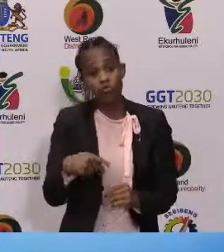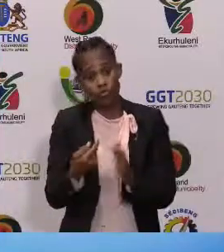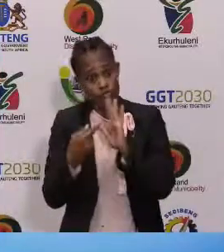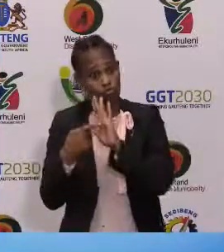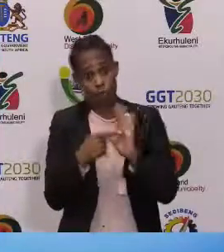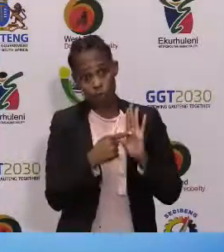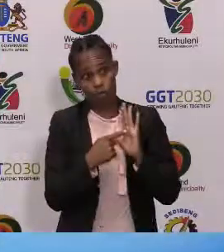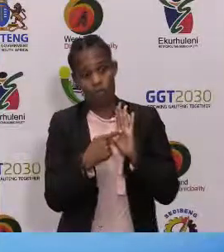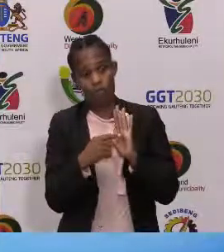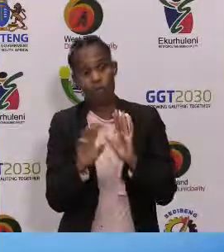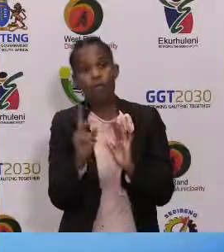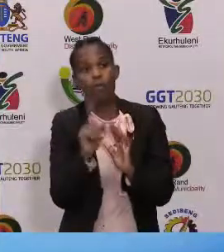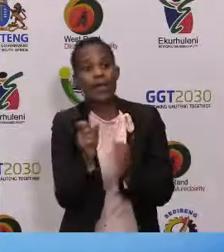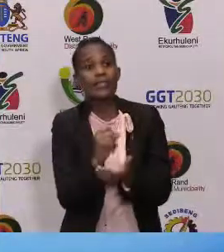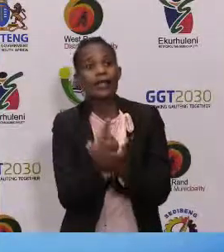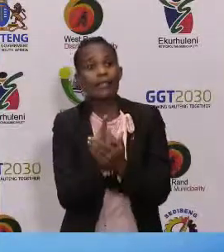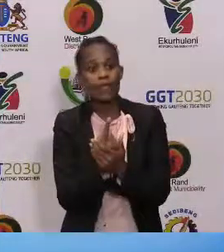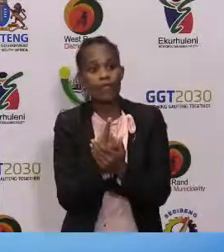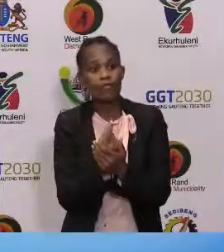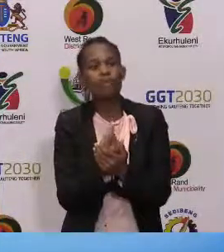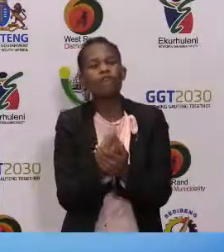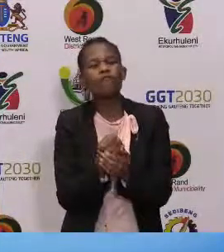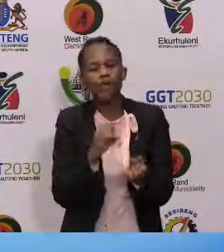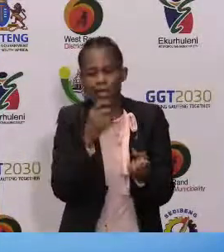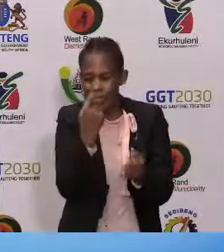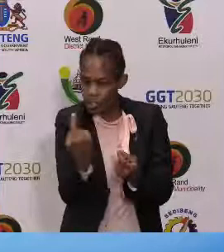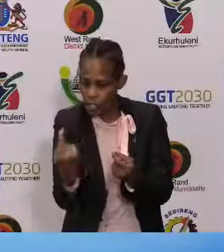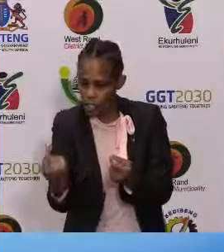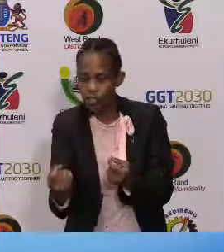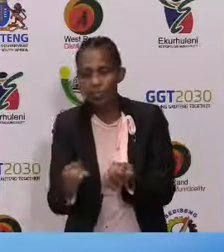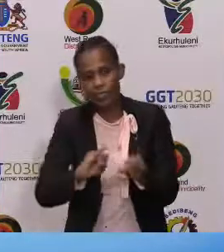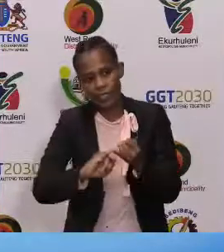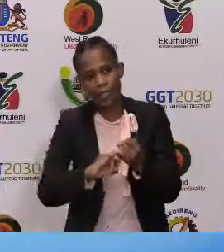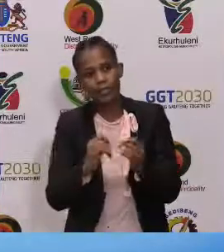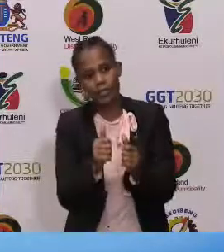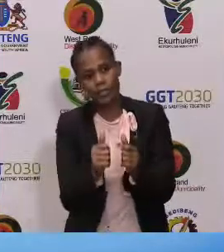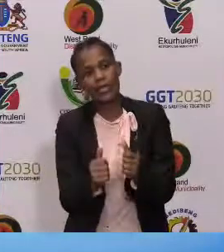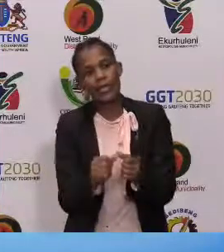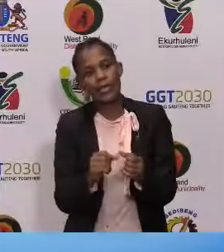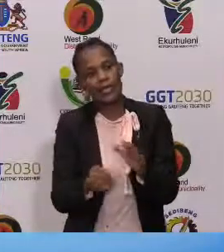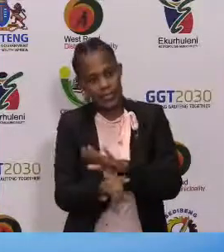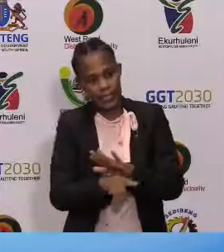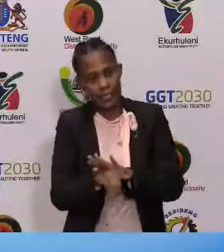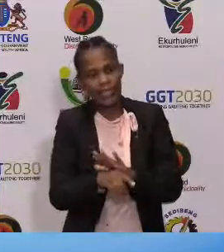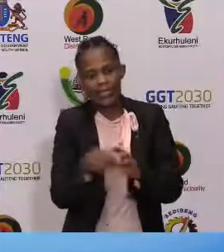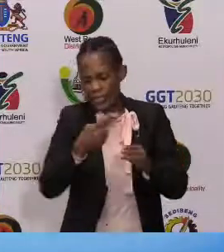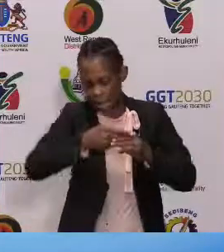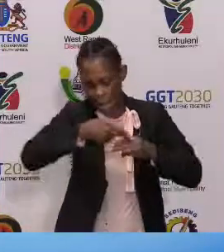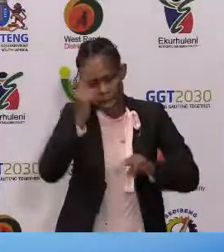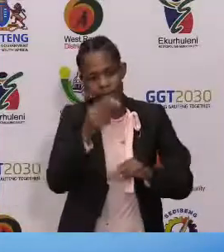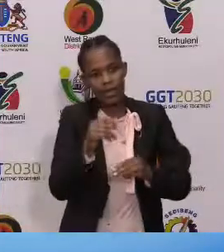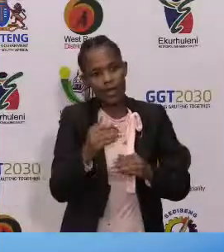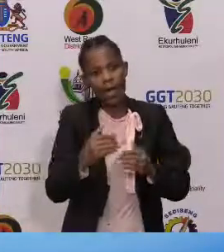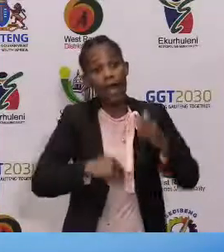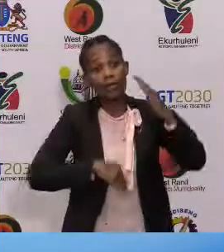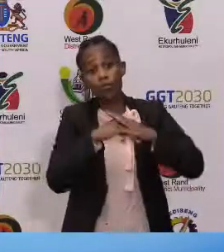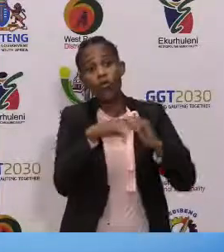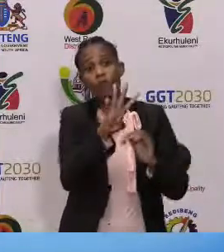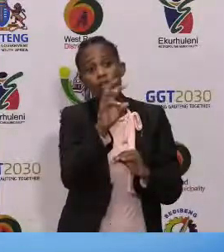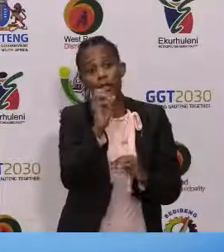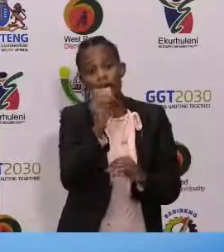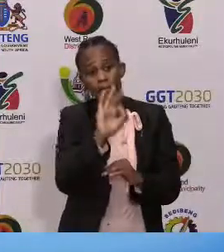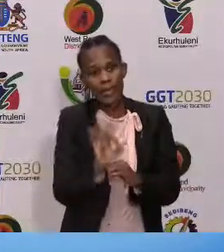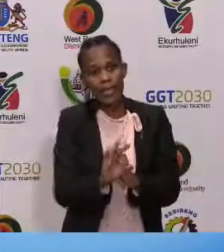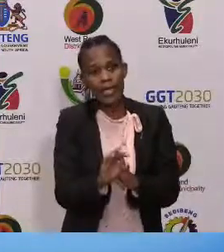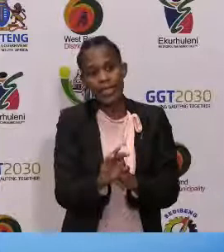sub-districts now, right? And for each of the sub-districts, what's in the dark red is a higher prevalence, up to 40%, and then the